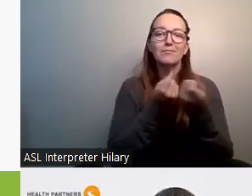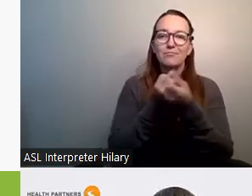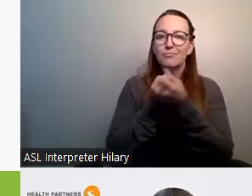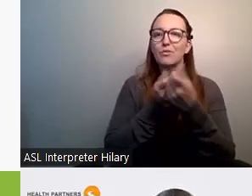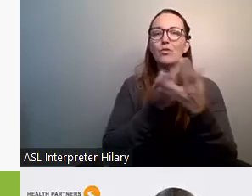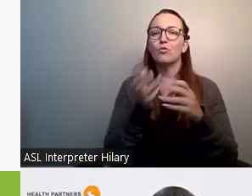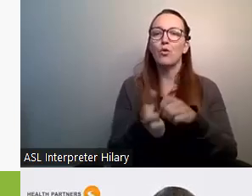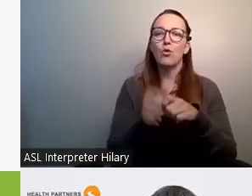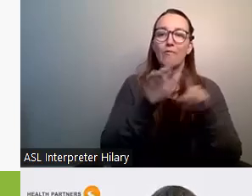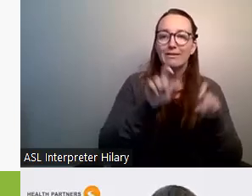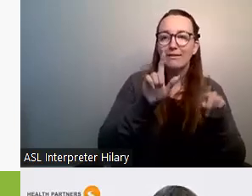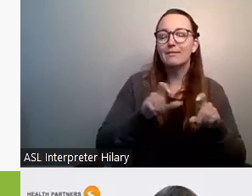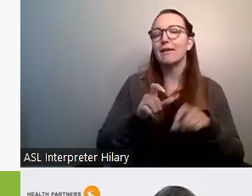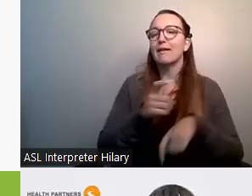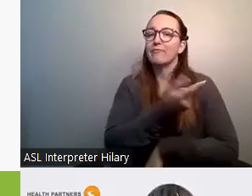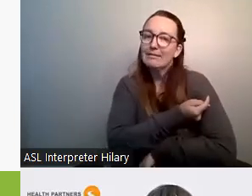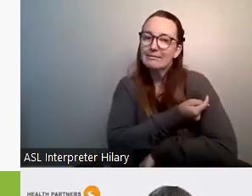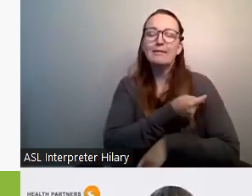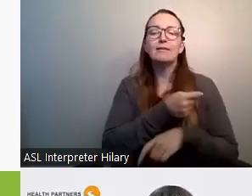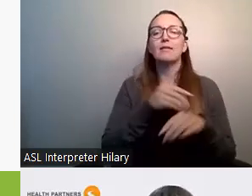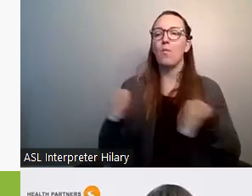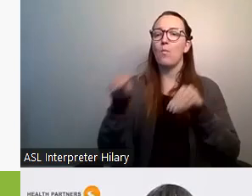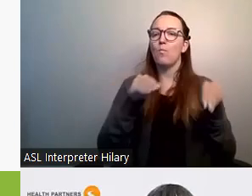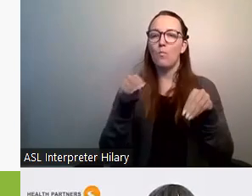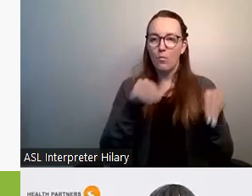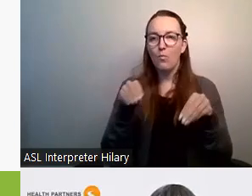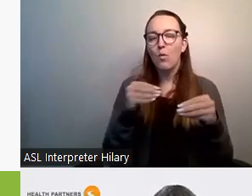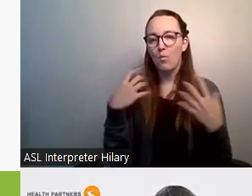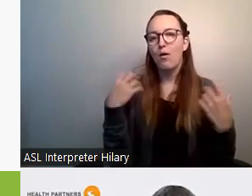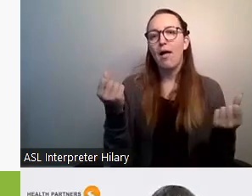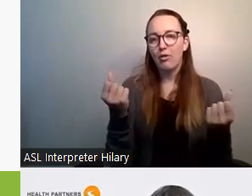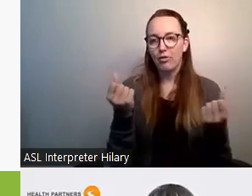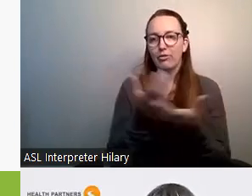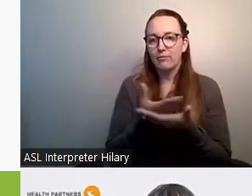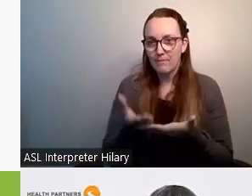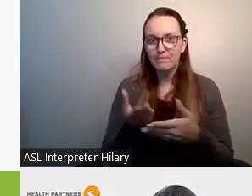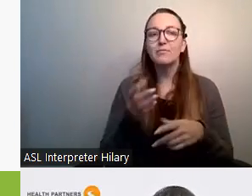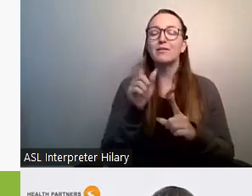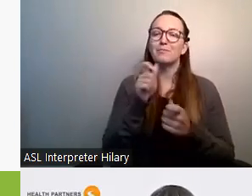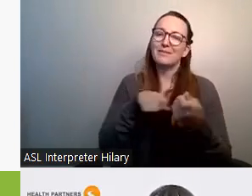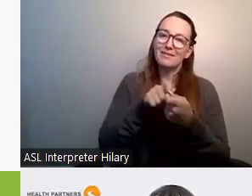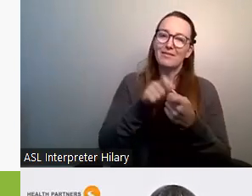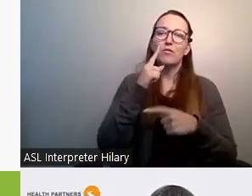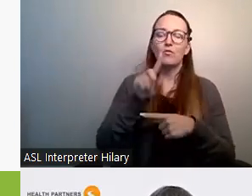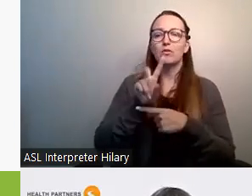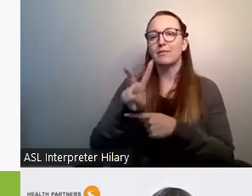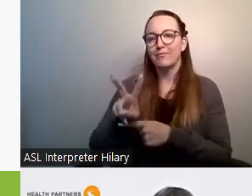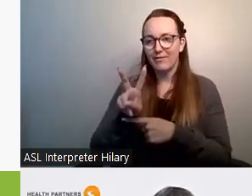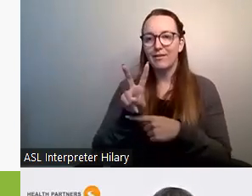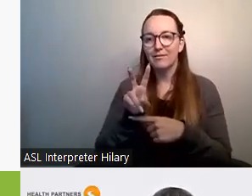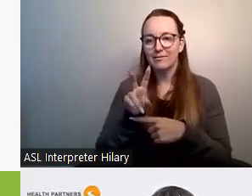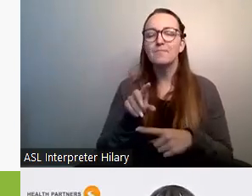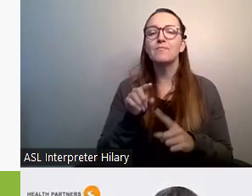vaccines, and mobile health units, and specifically for domestic violence programs. And this was American Rescue Plan